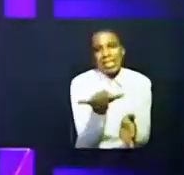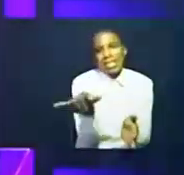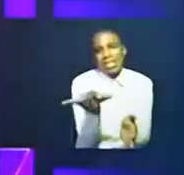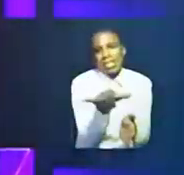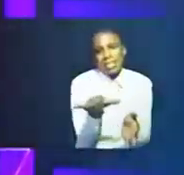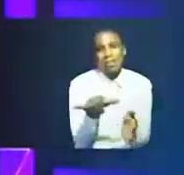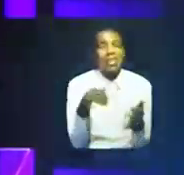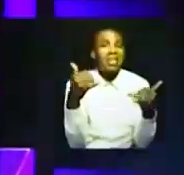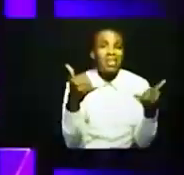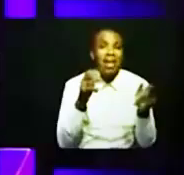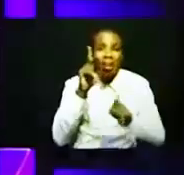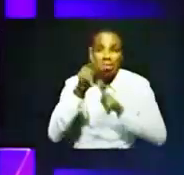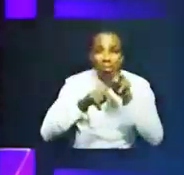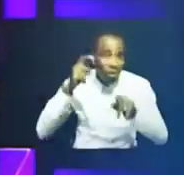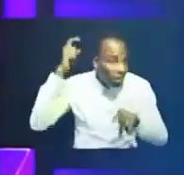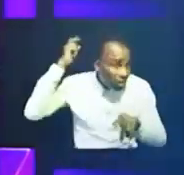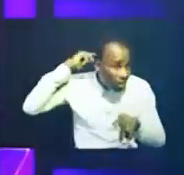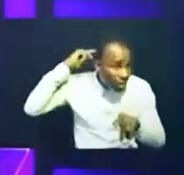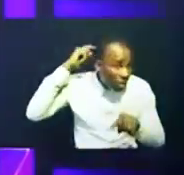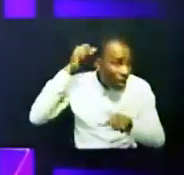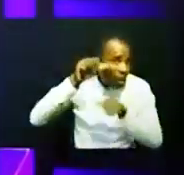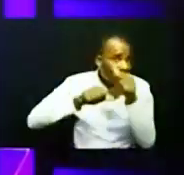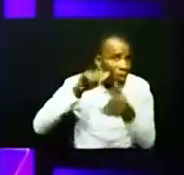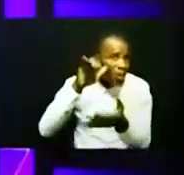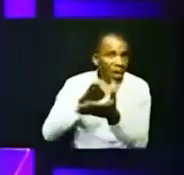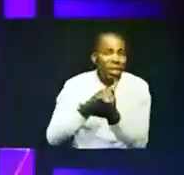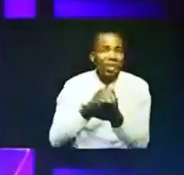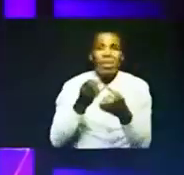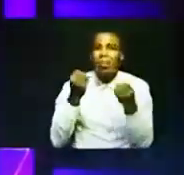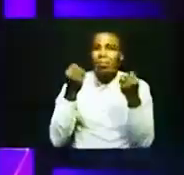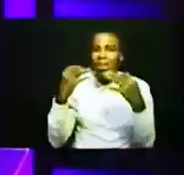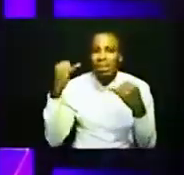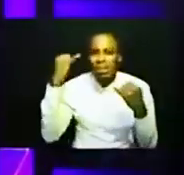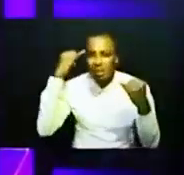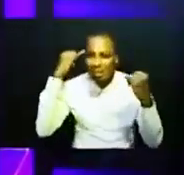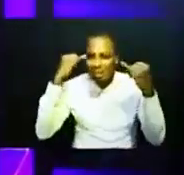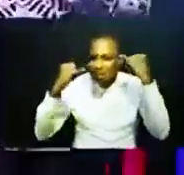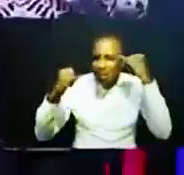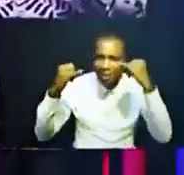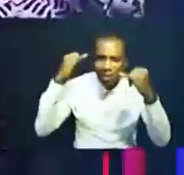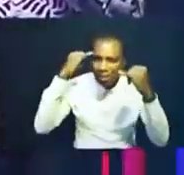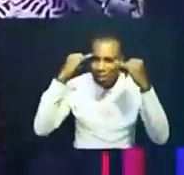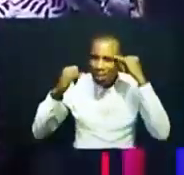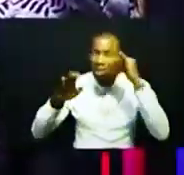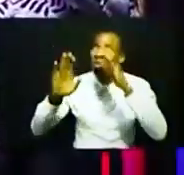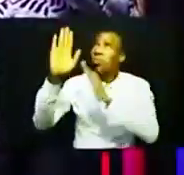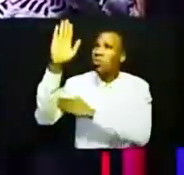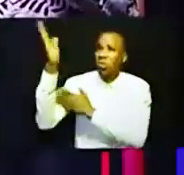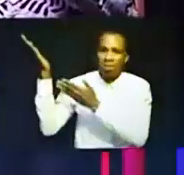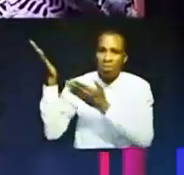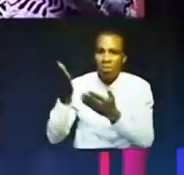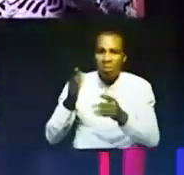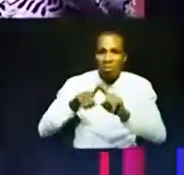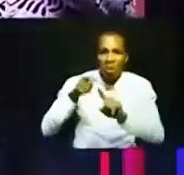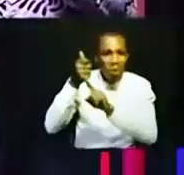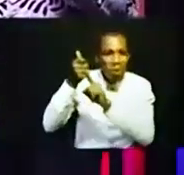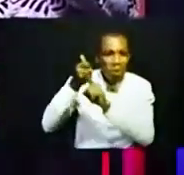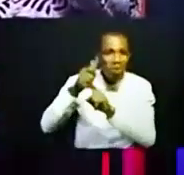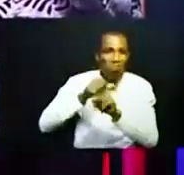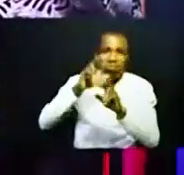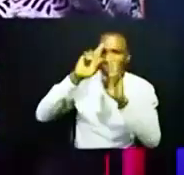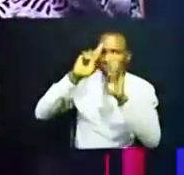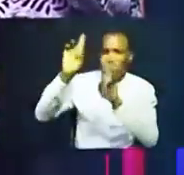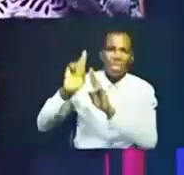people in the society who even who hold certain ideas about what God has made. And they don't want